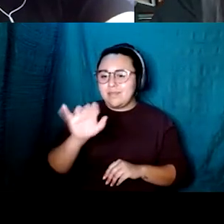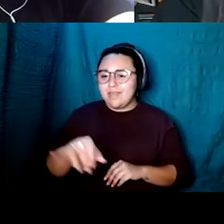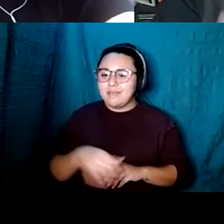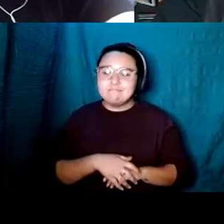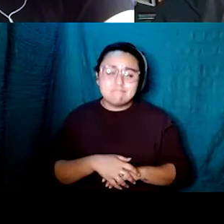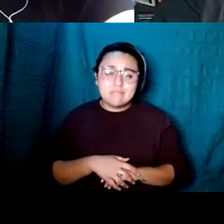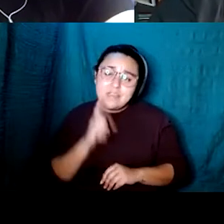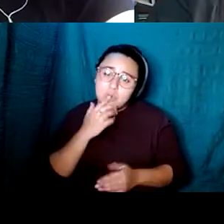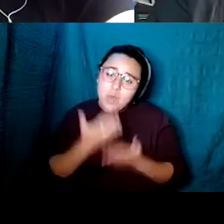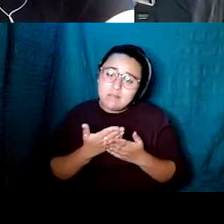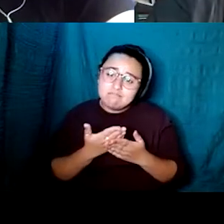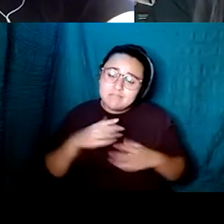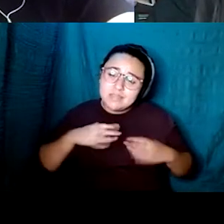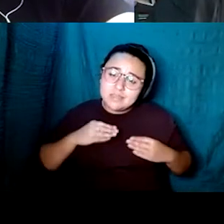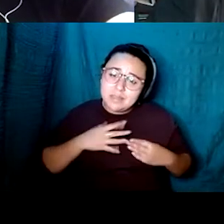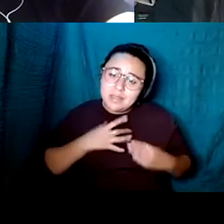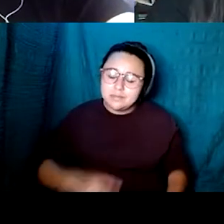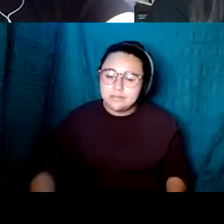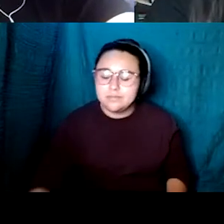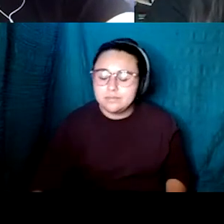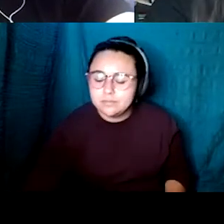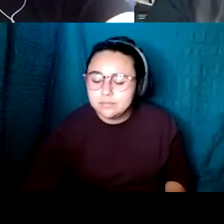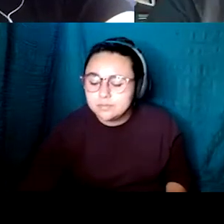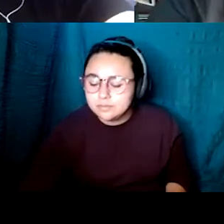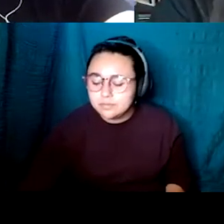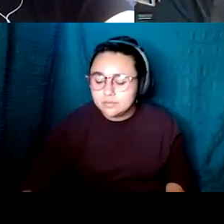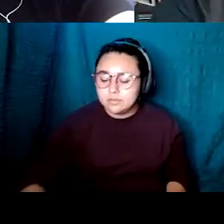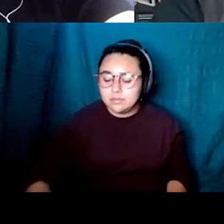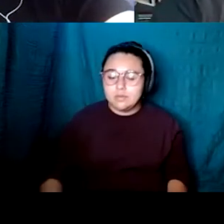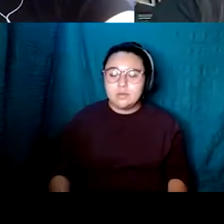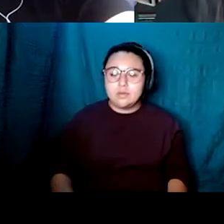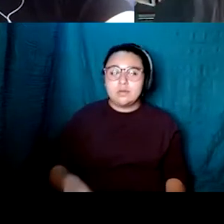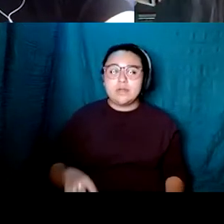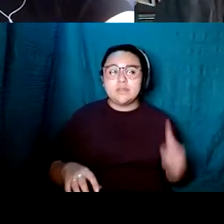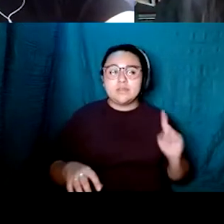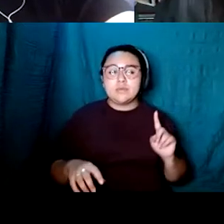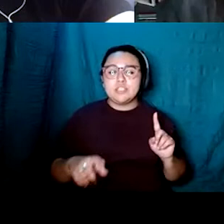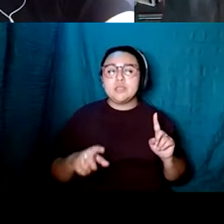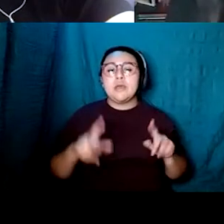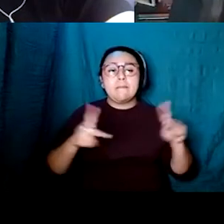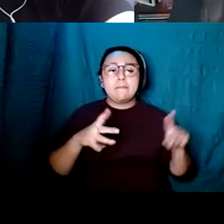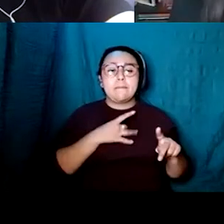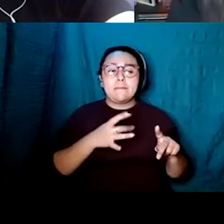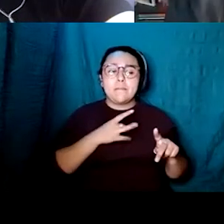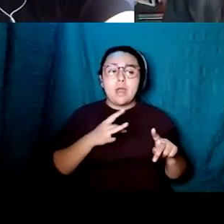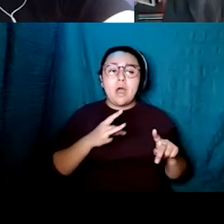it's been received. The reception of this book has been way beyond what I even allowed myself to imagine or